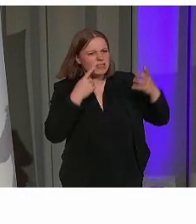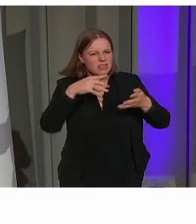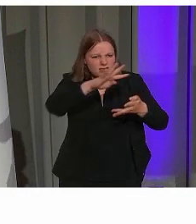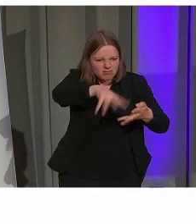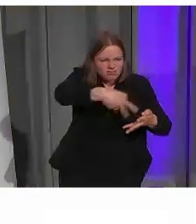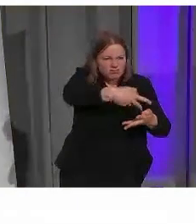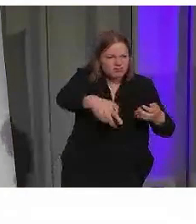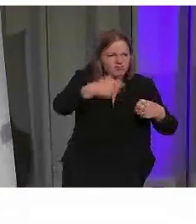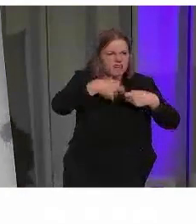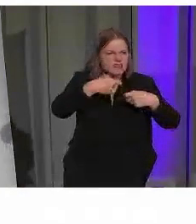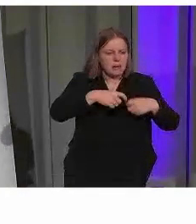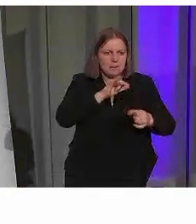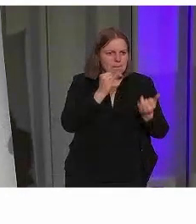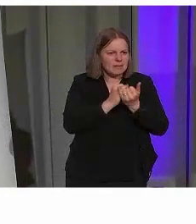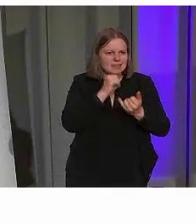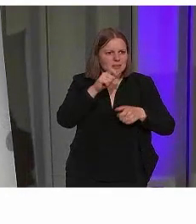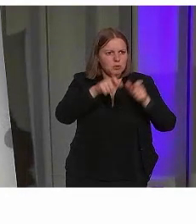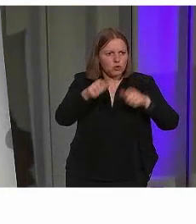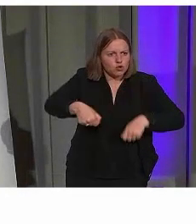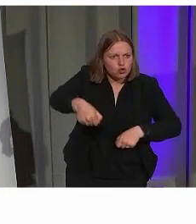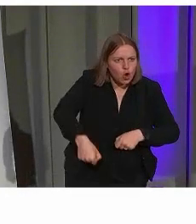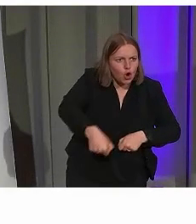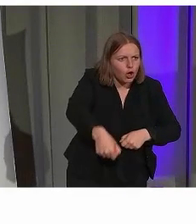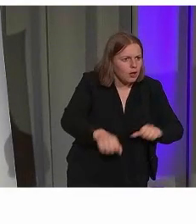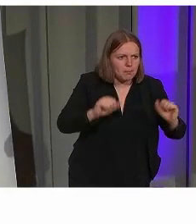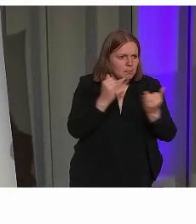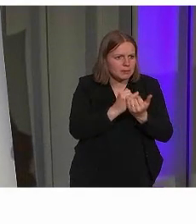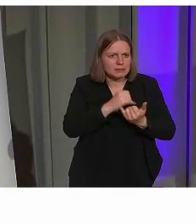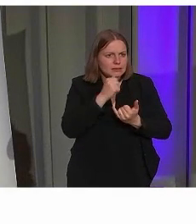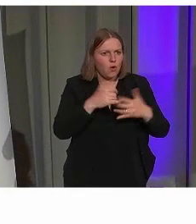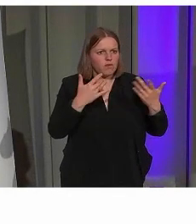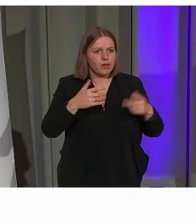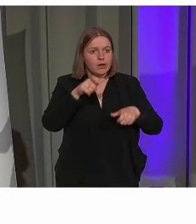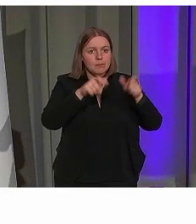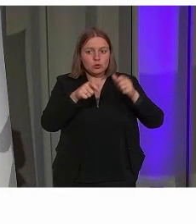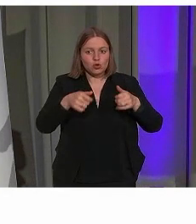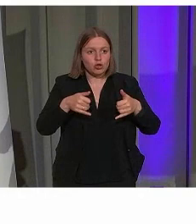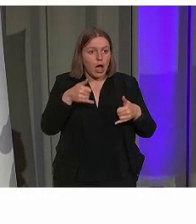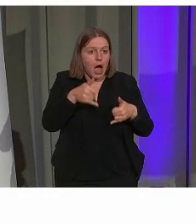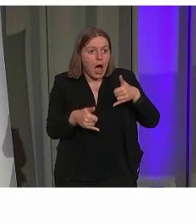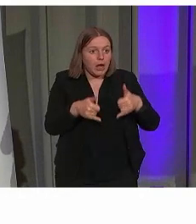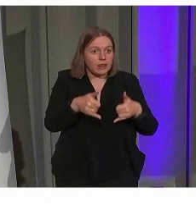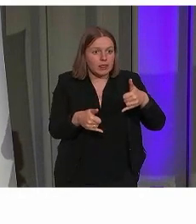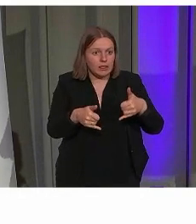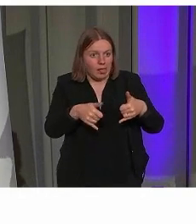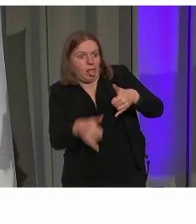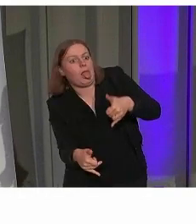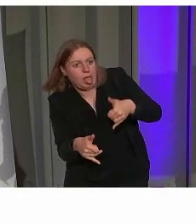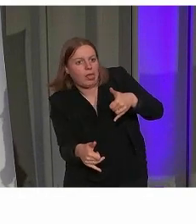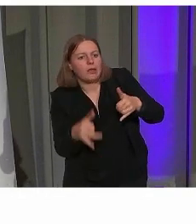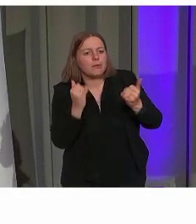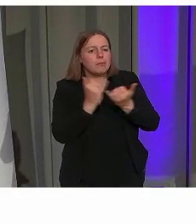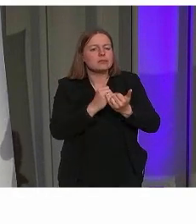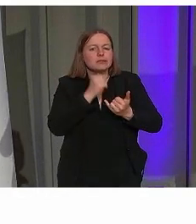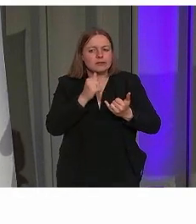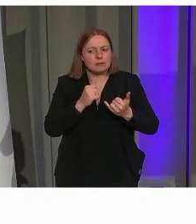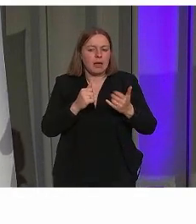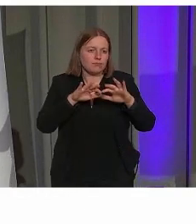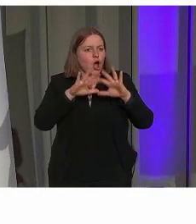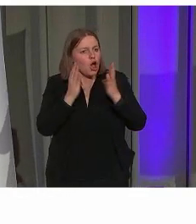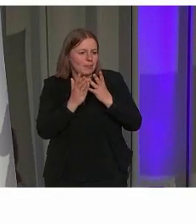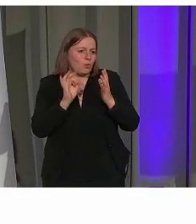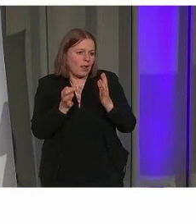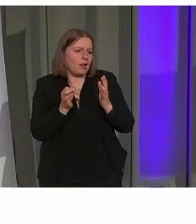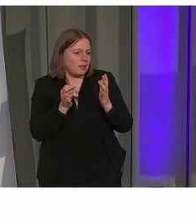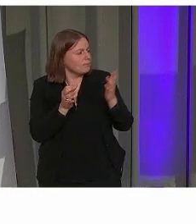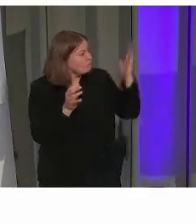for a cane or high heel shoes, but in general, it's a very useful solution.